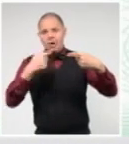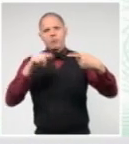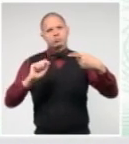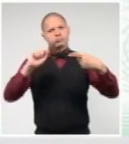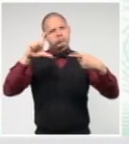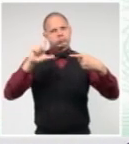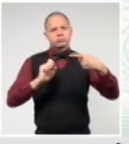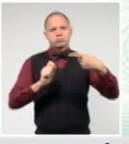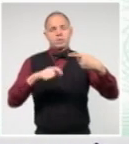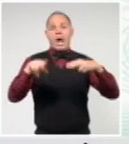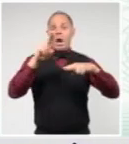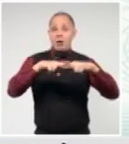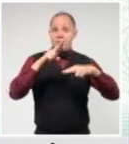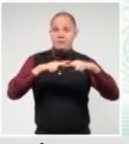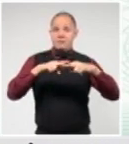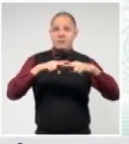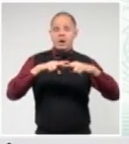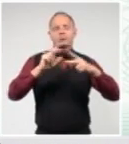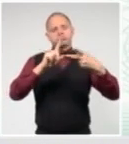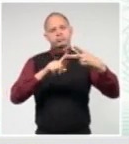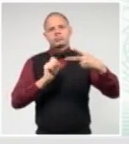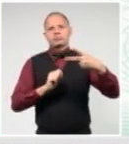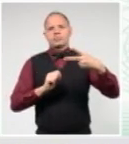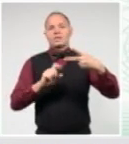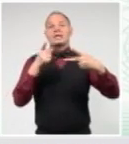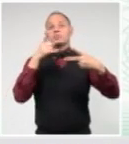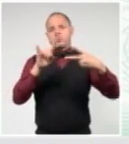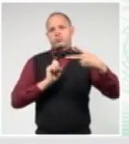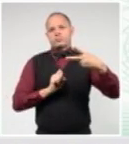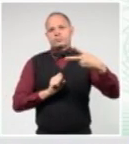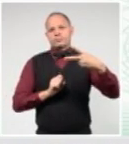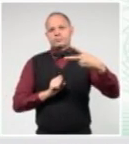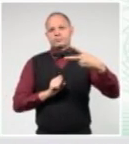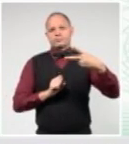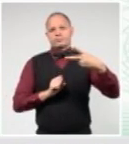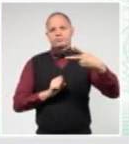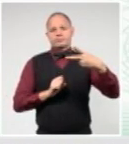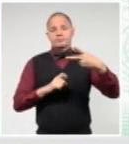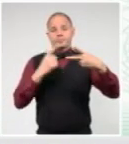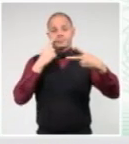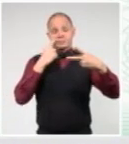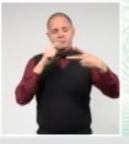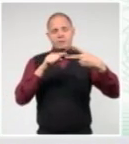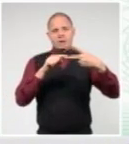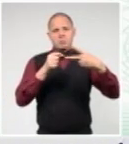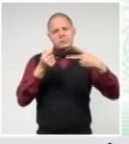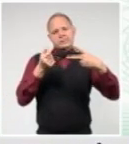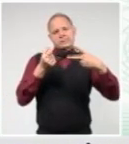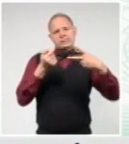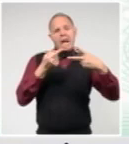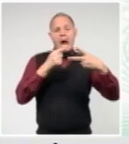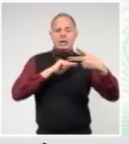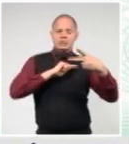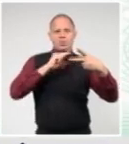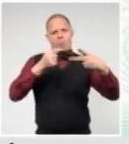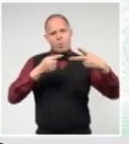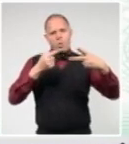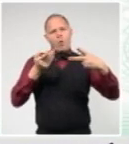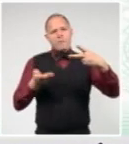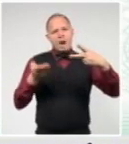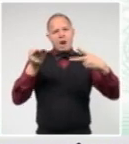37.98, slightly higher than yesterday. Havana follows with a rate of